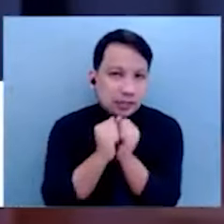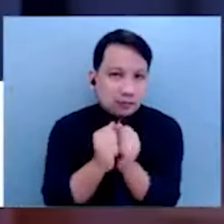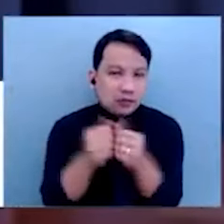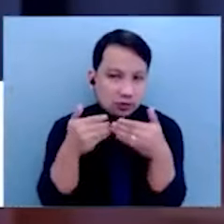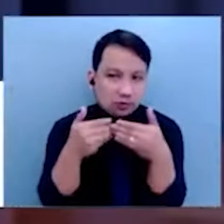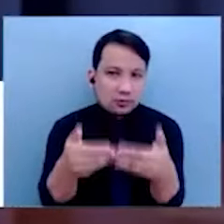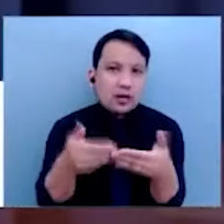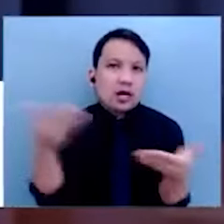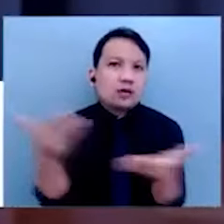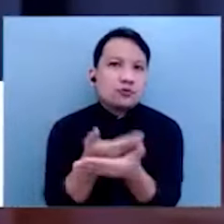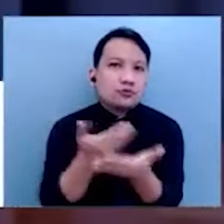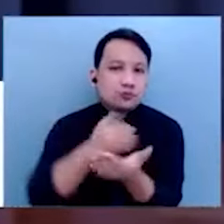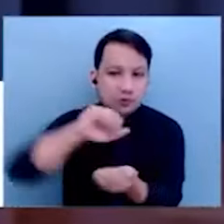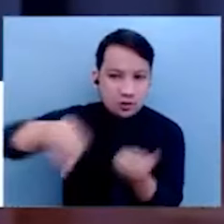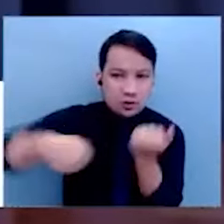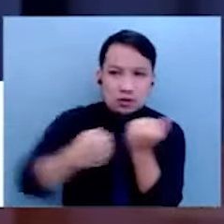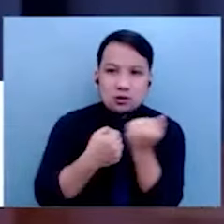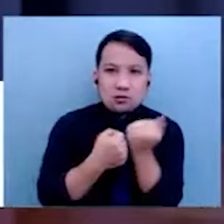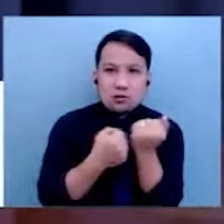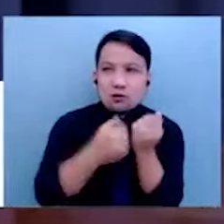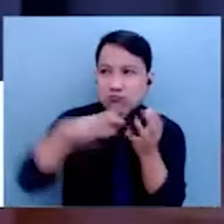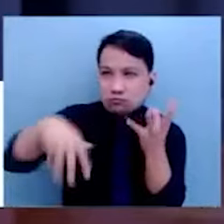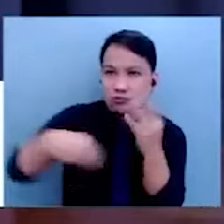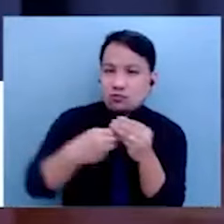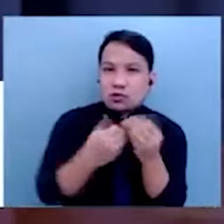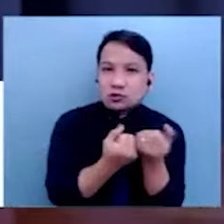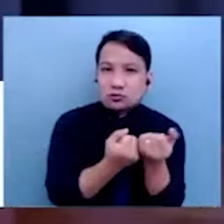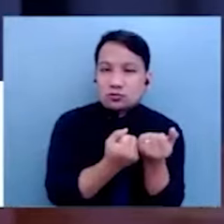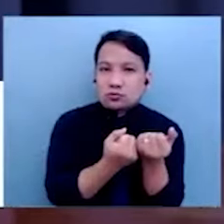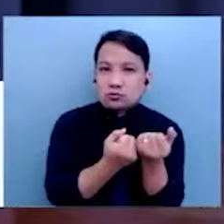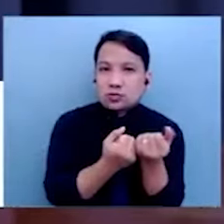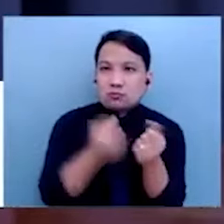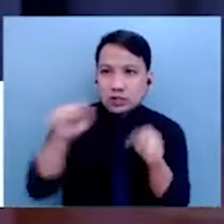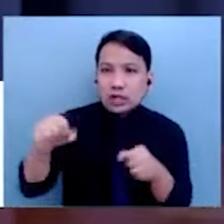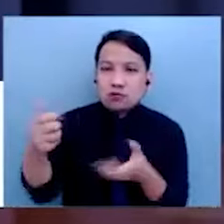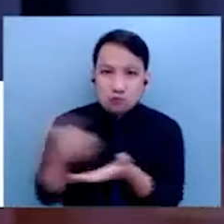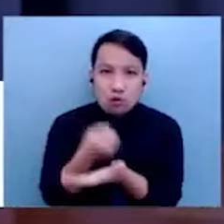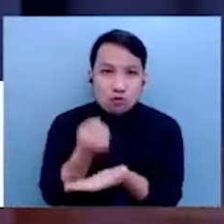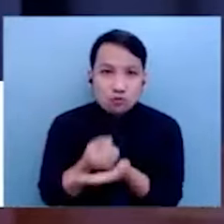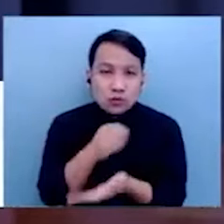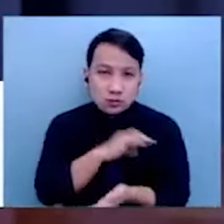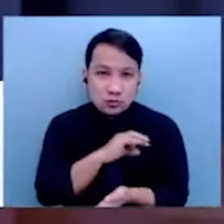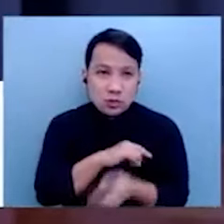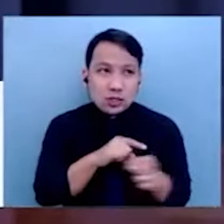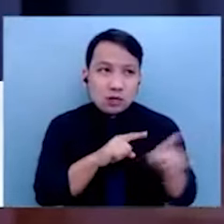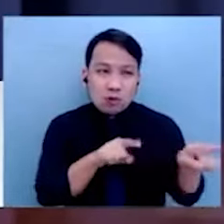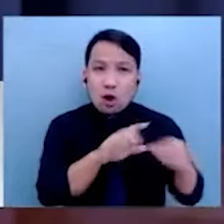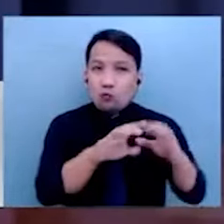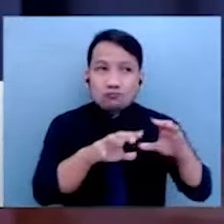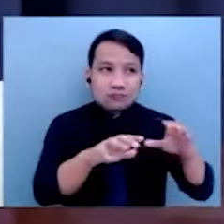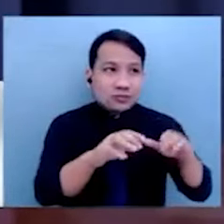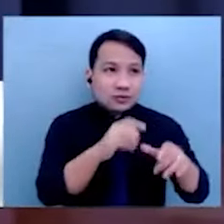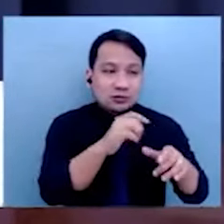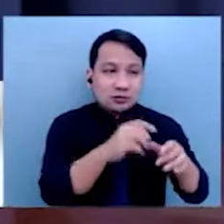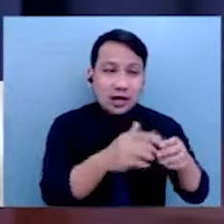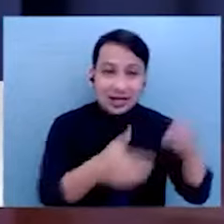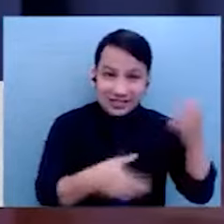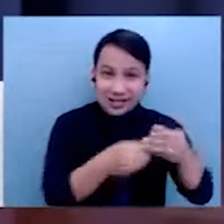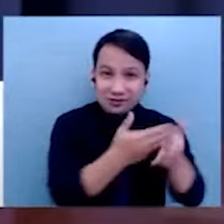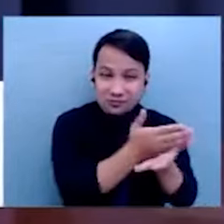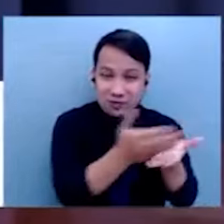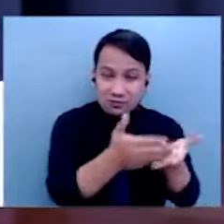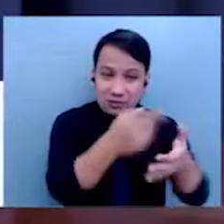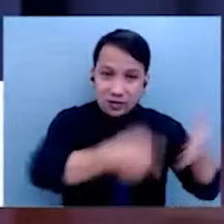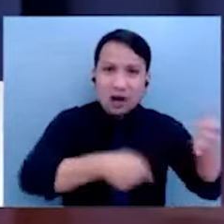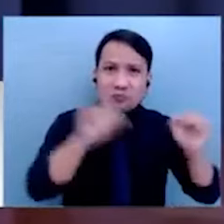source of income without giving burden sa ating mga taxpayers. New source of possible income for